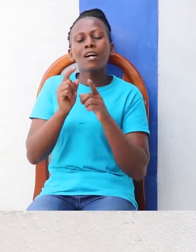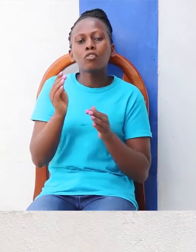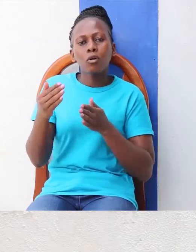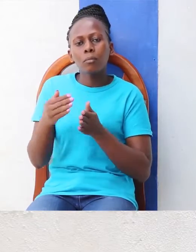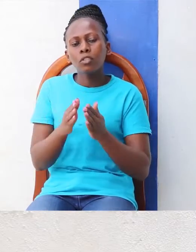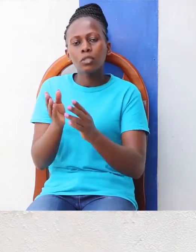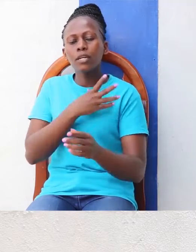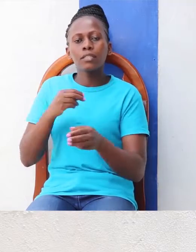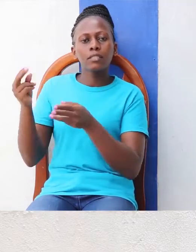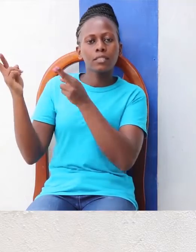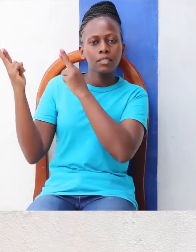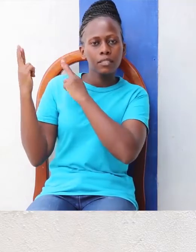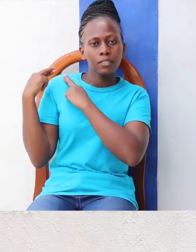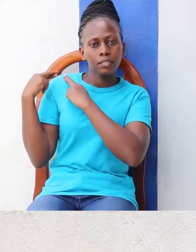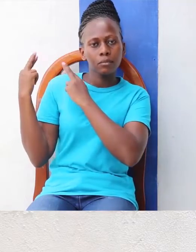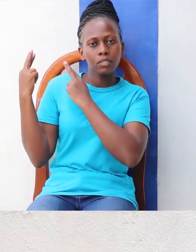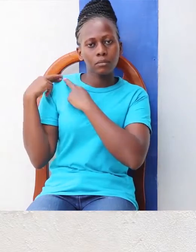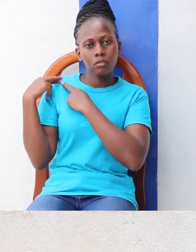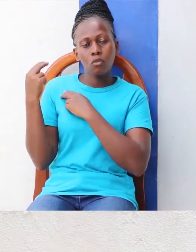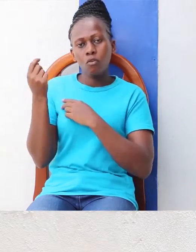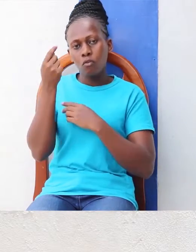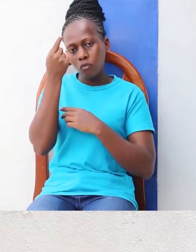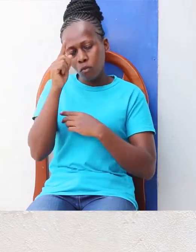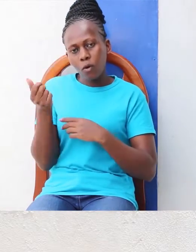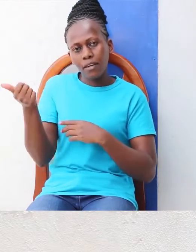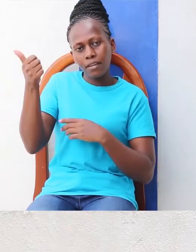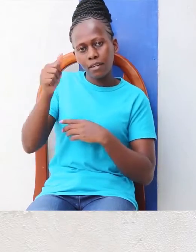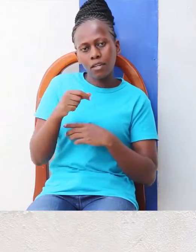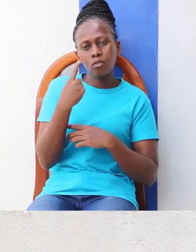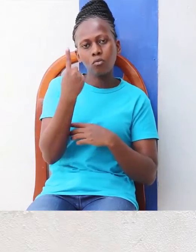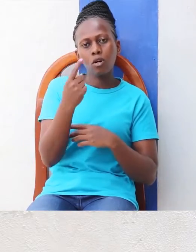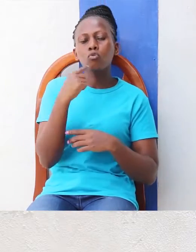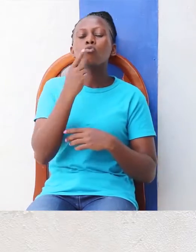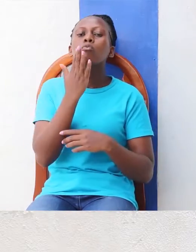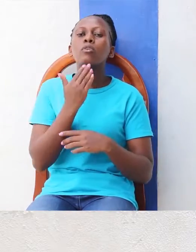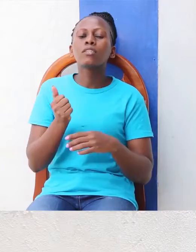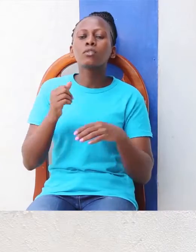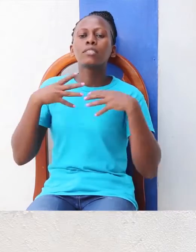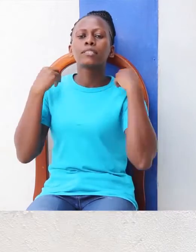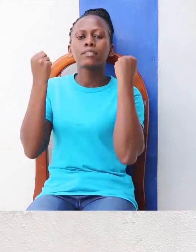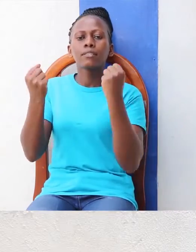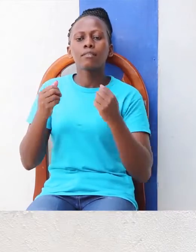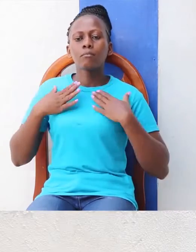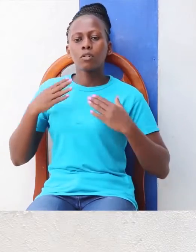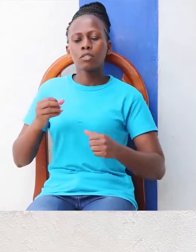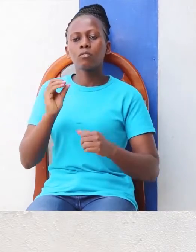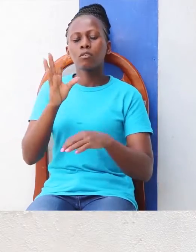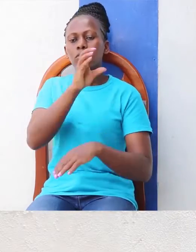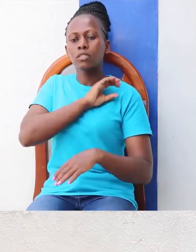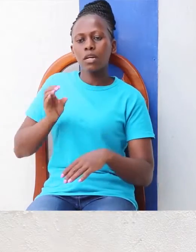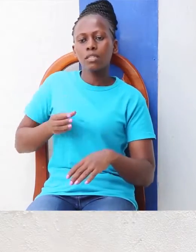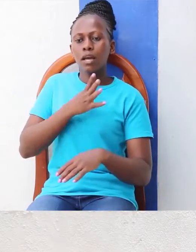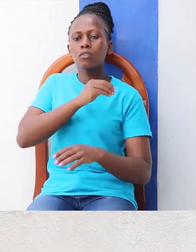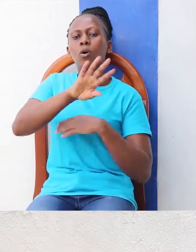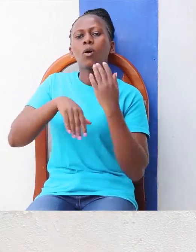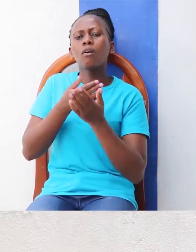great opportunity and responsibility for anyone who wants to strengthen the body of Christ. And we are